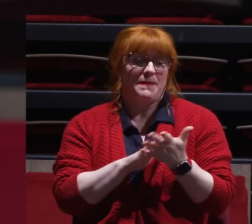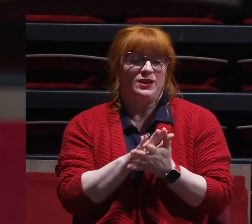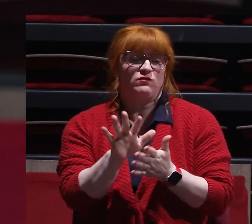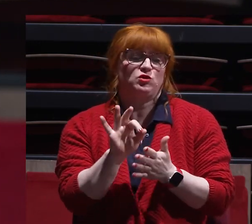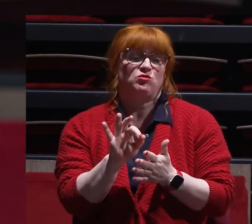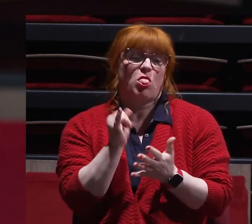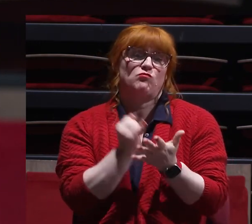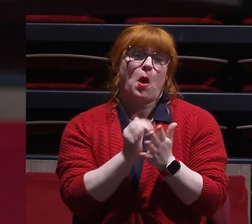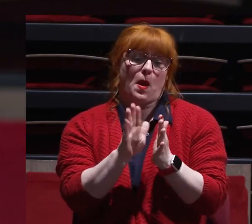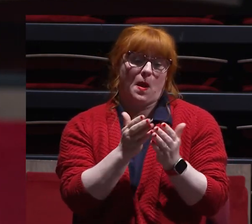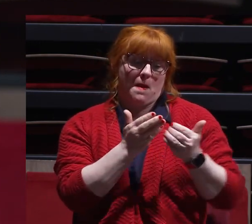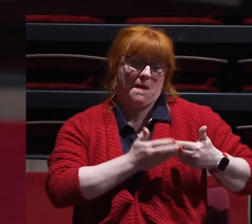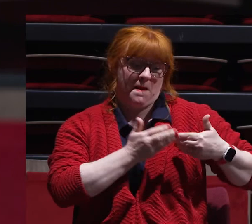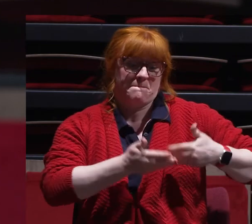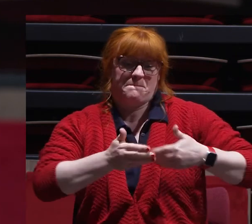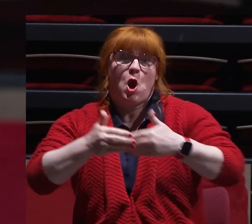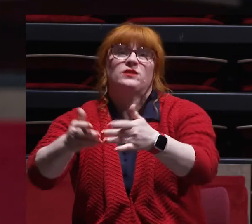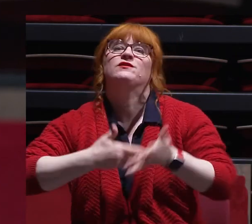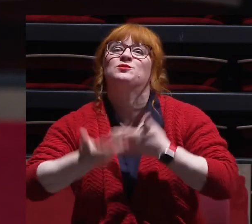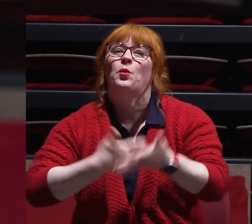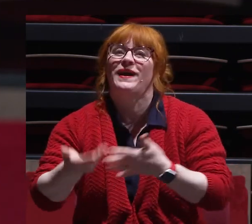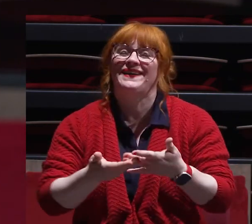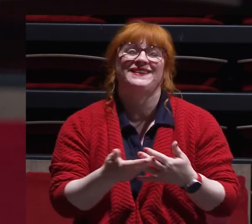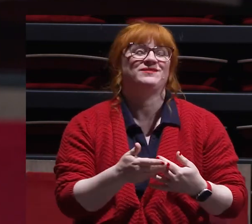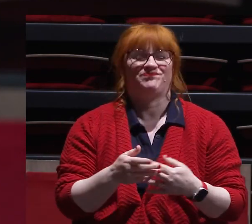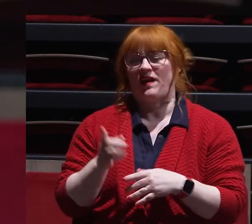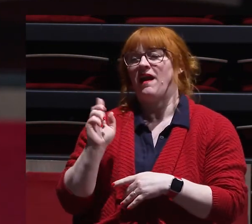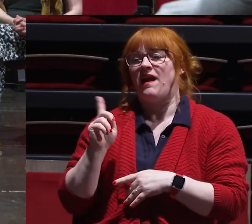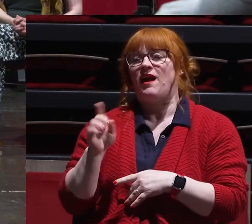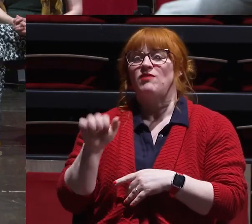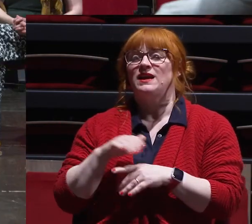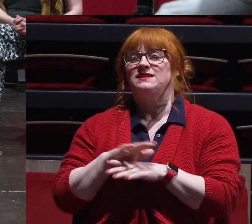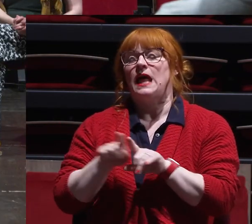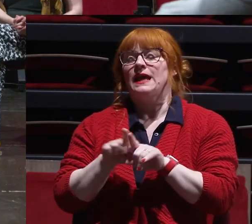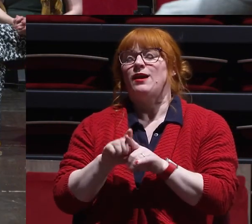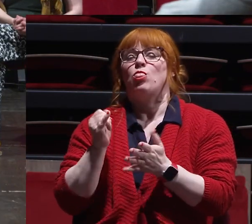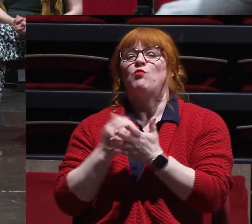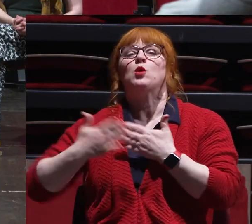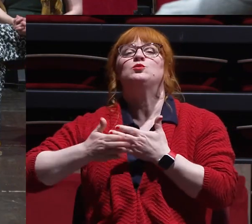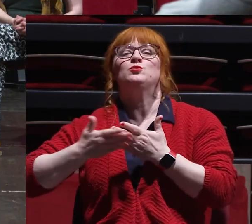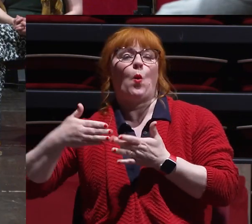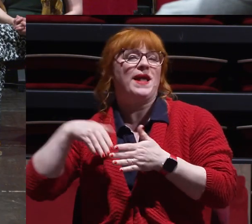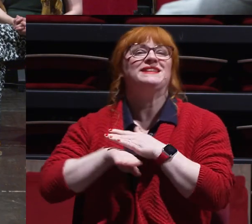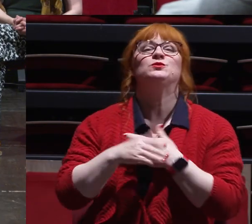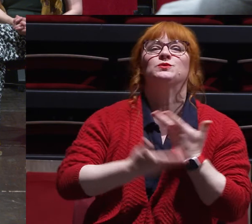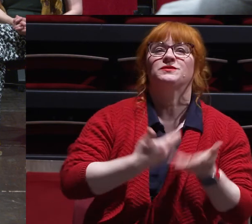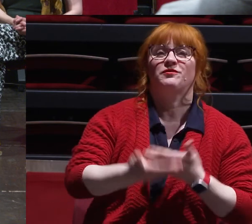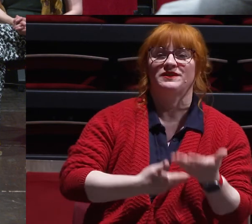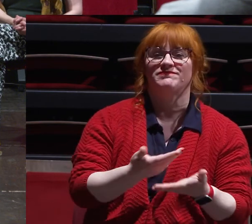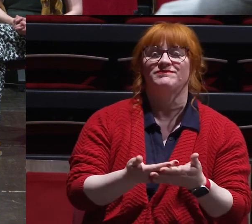stuck, it might just be you've chosen the wrong bit. Yeah, you haven't come in quite the right